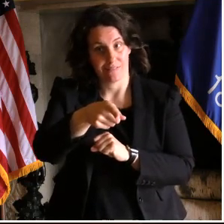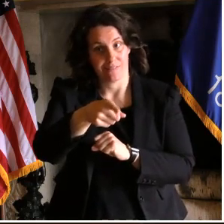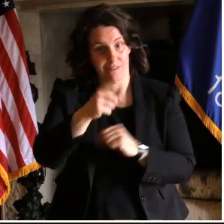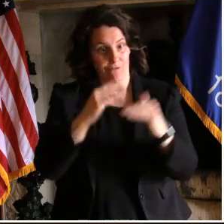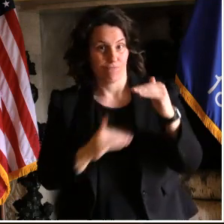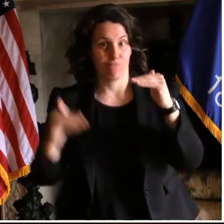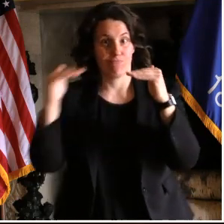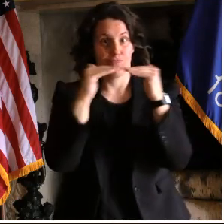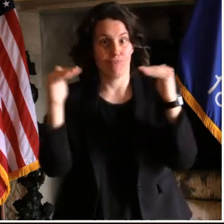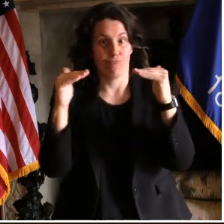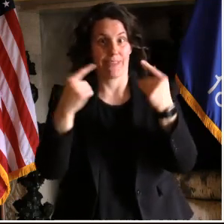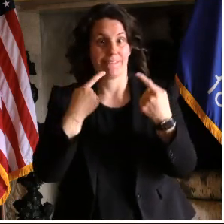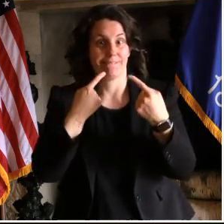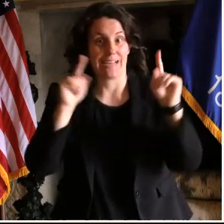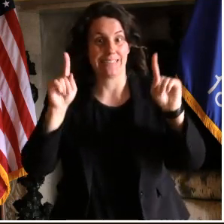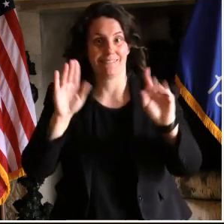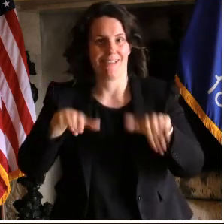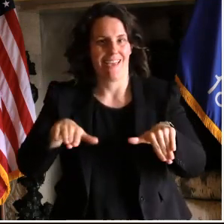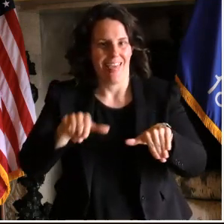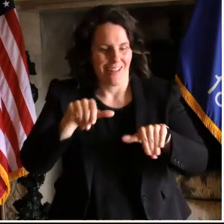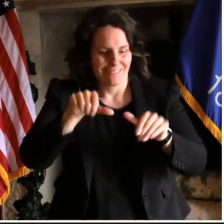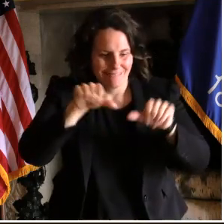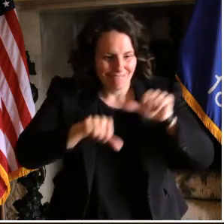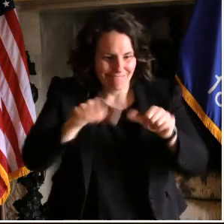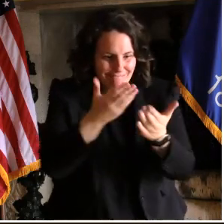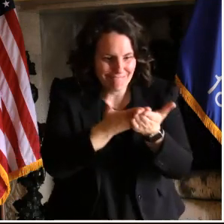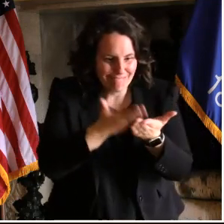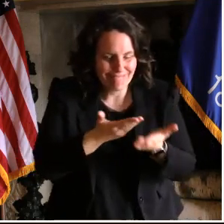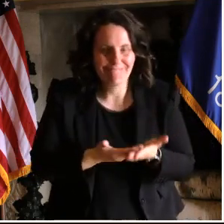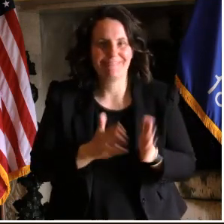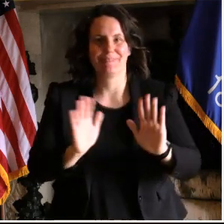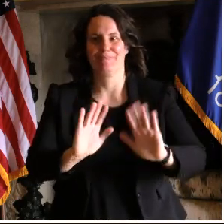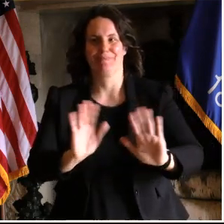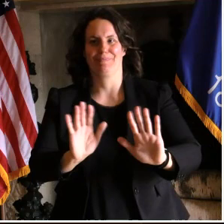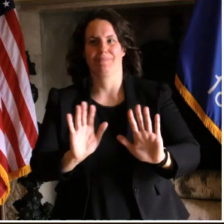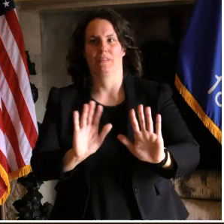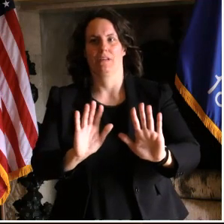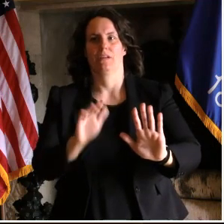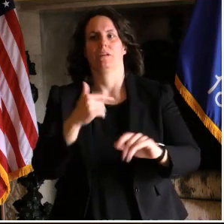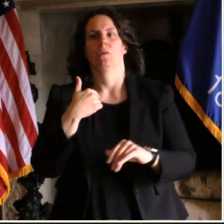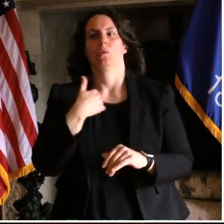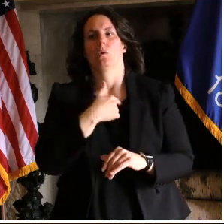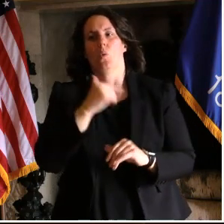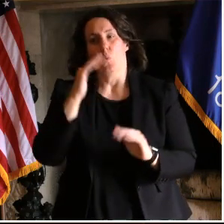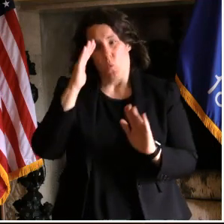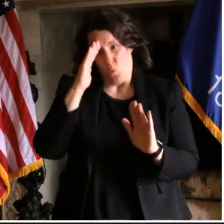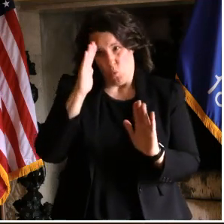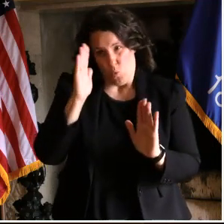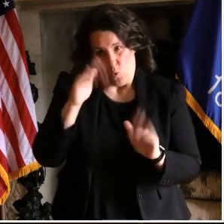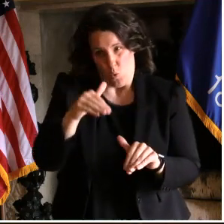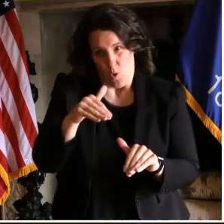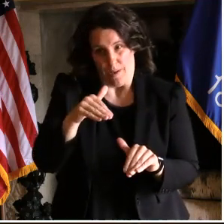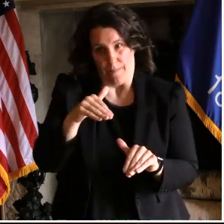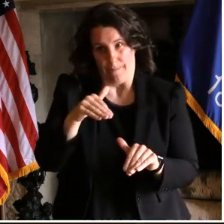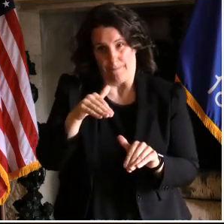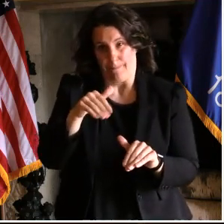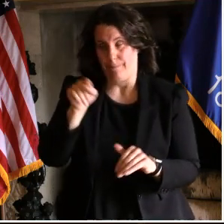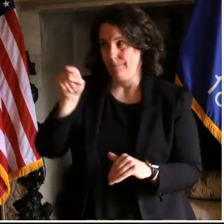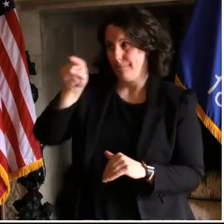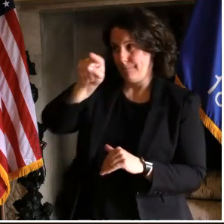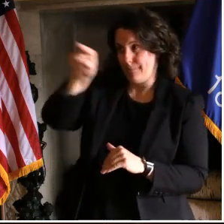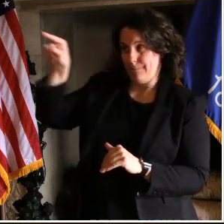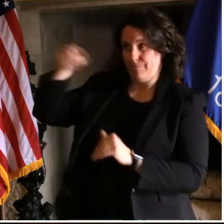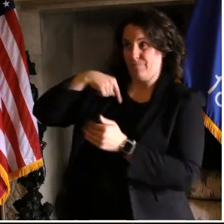worth exploring, and we're supportive of the idea. Our first choice is that the supply chain will be sufficient, that will have the standard